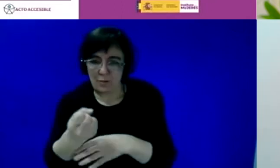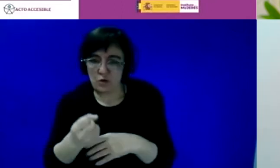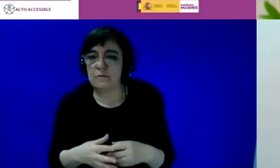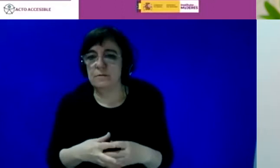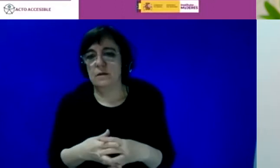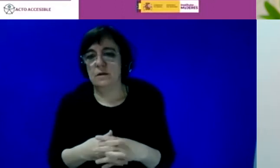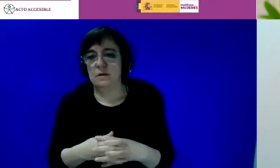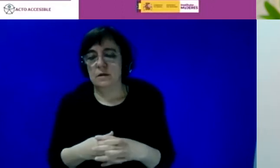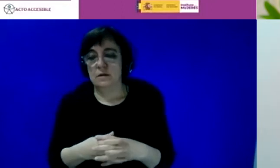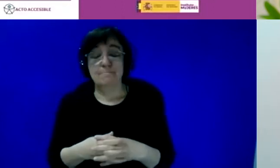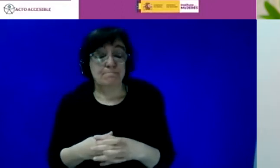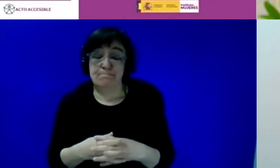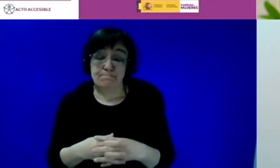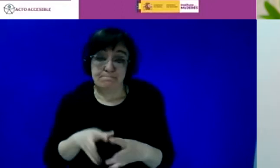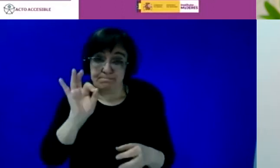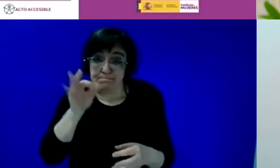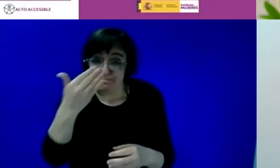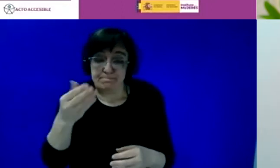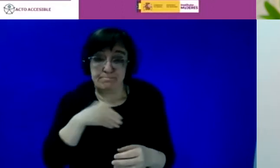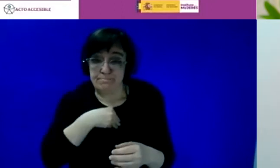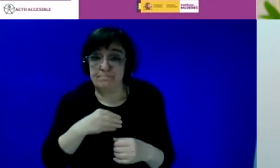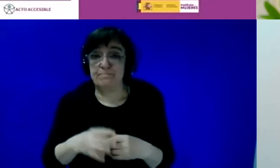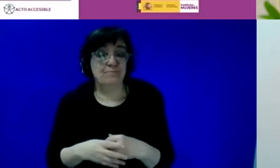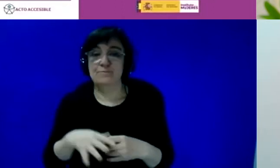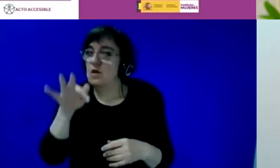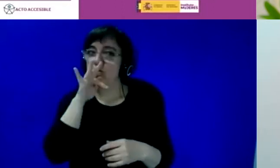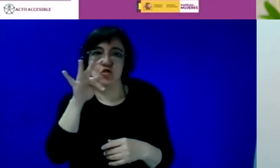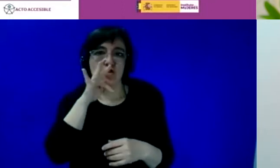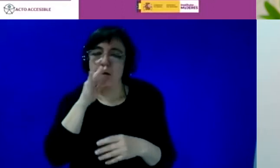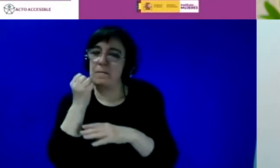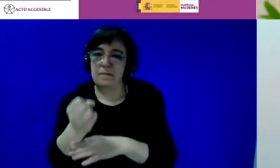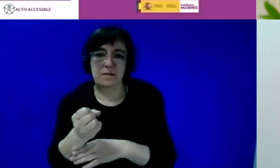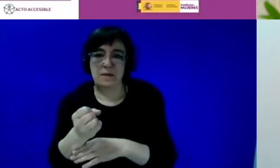unfortunately, there is still not much systemic support from the border